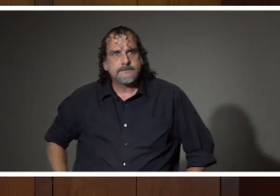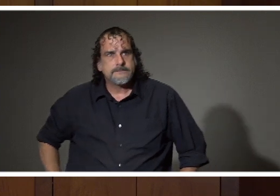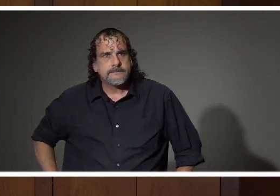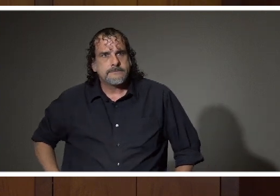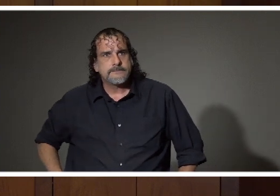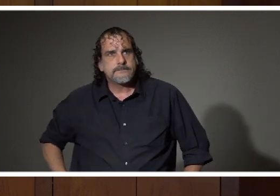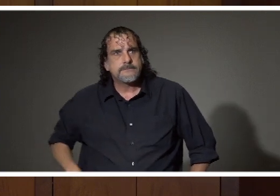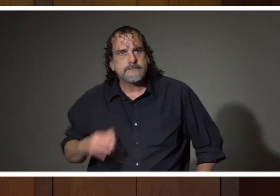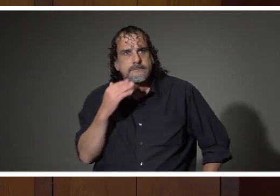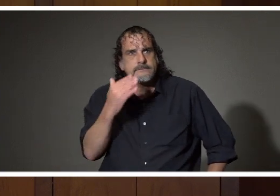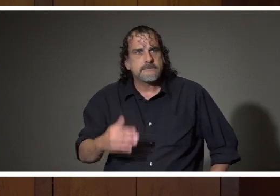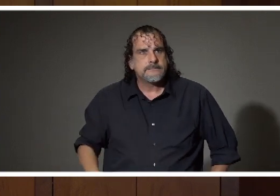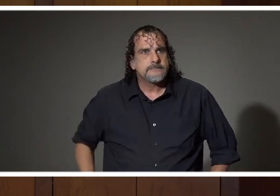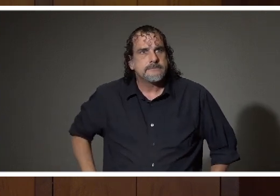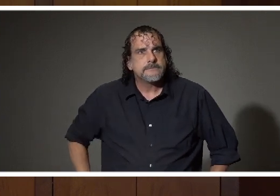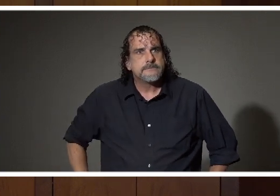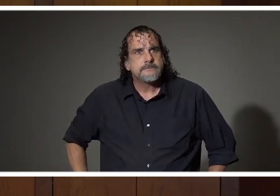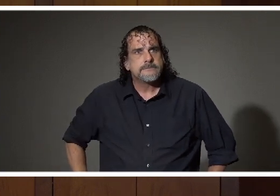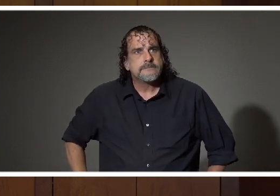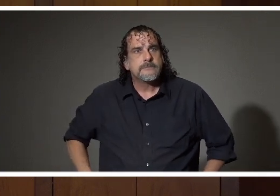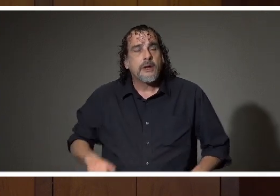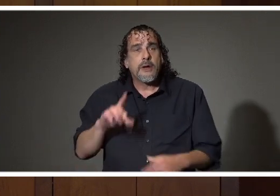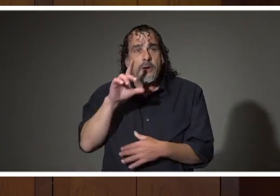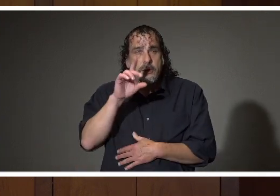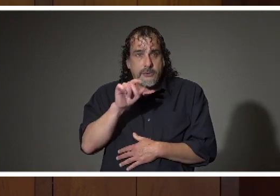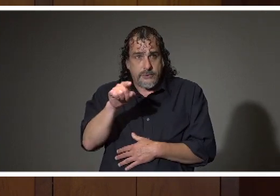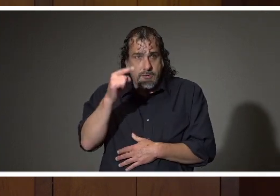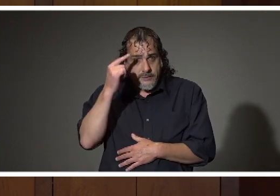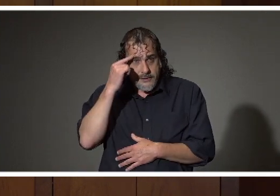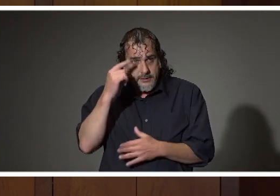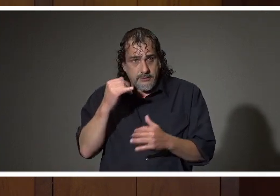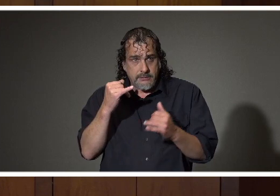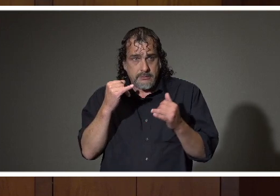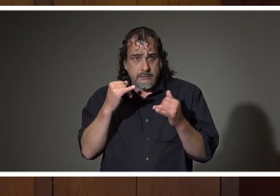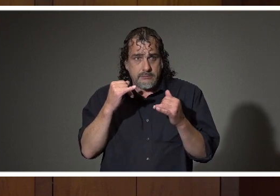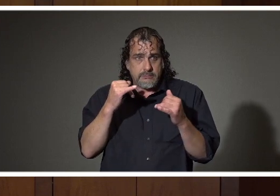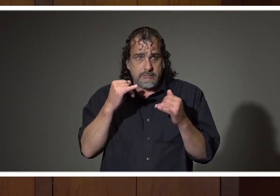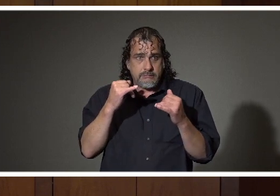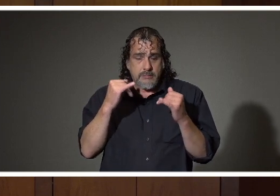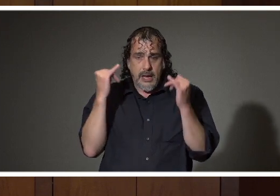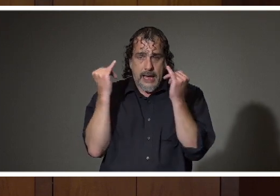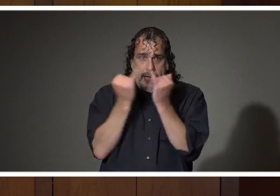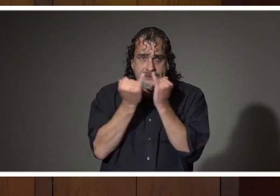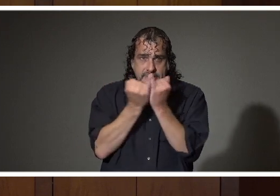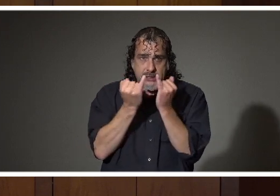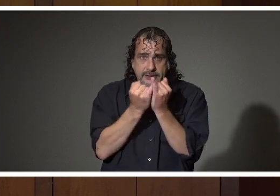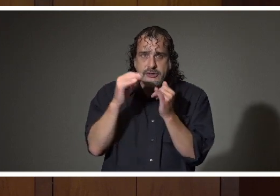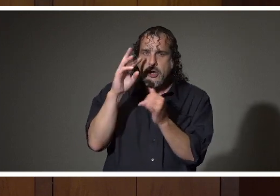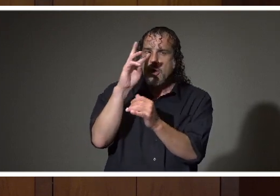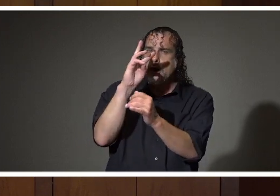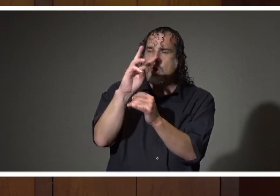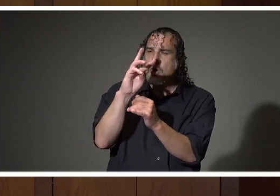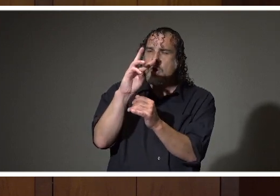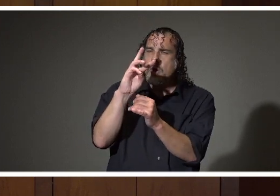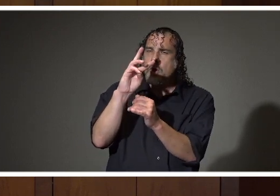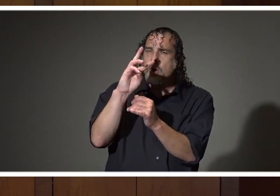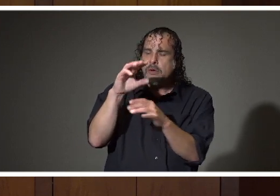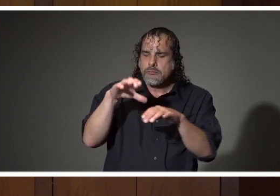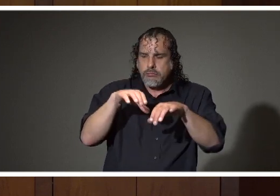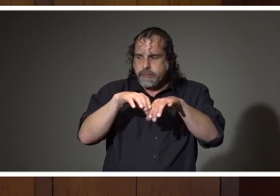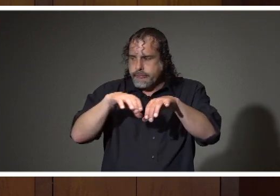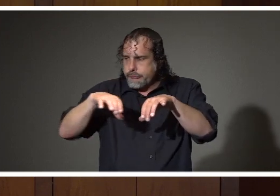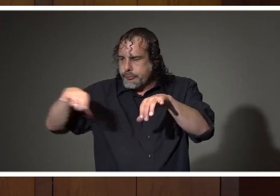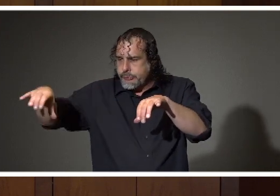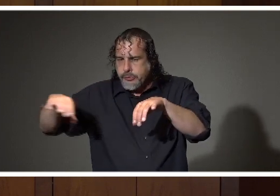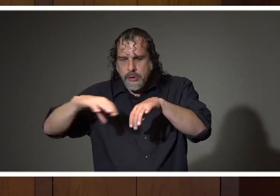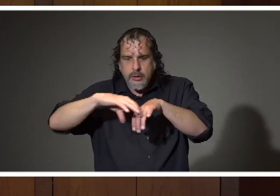Thank you. Do you think that isolation wings within those facilities